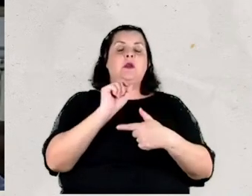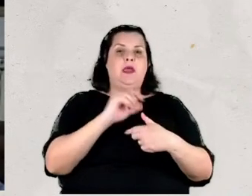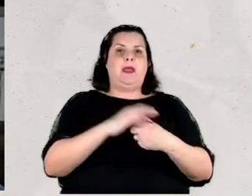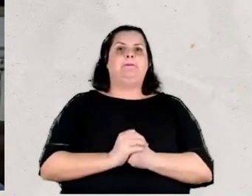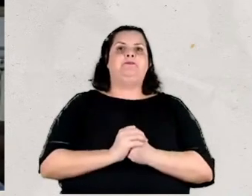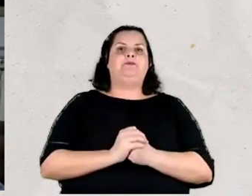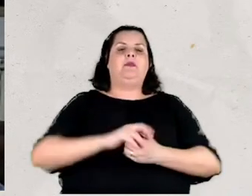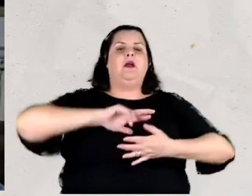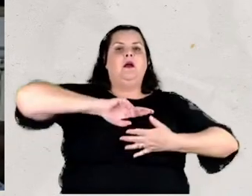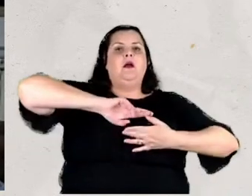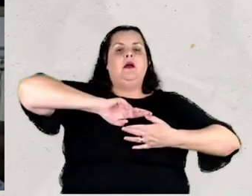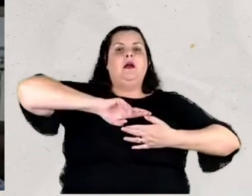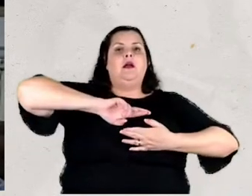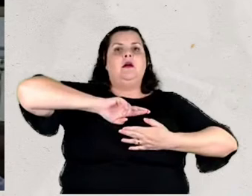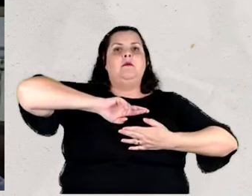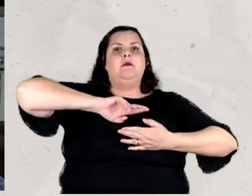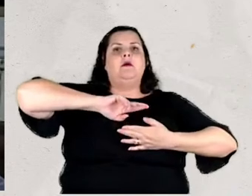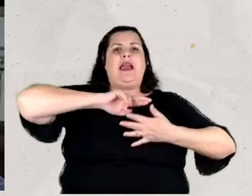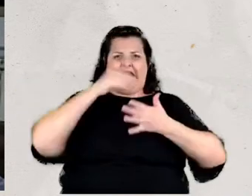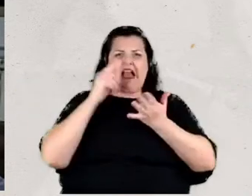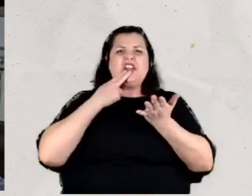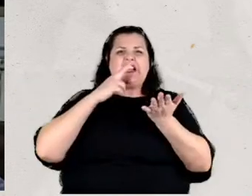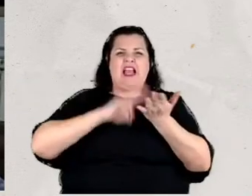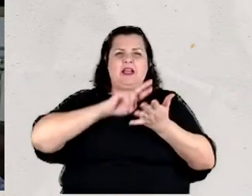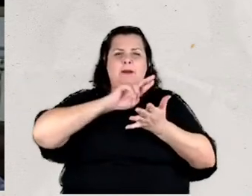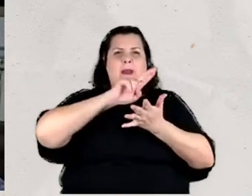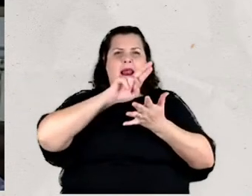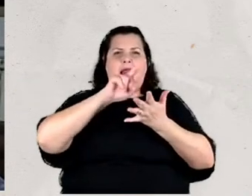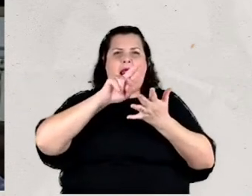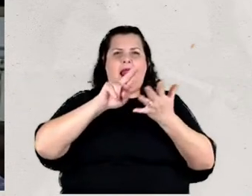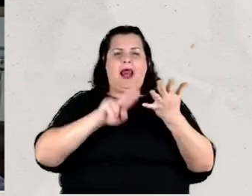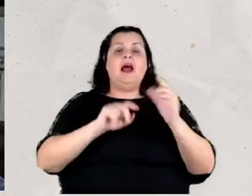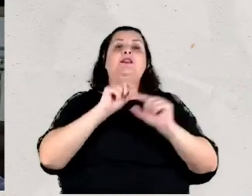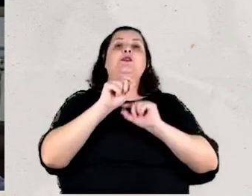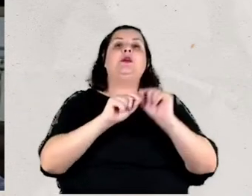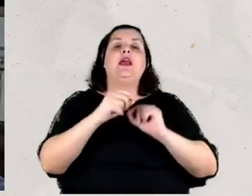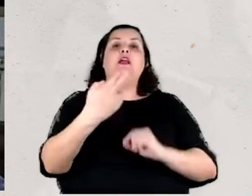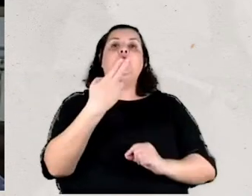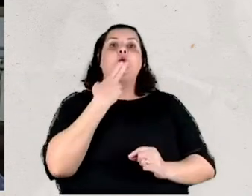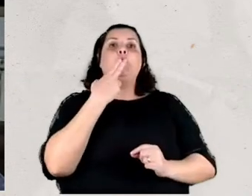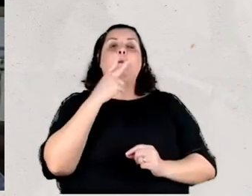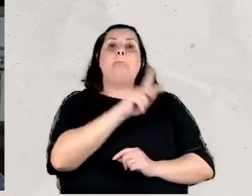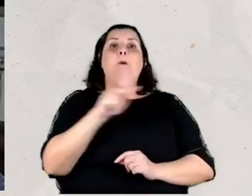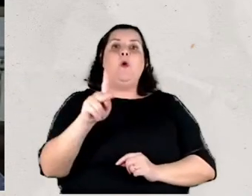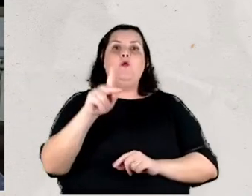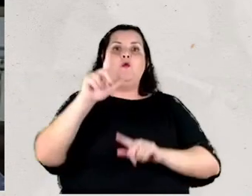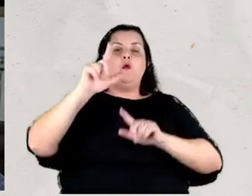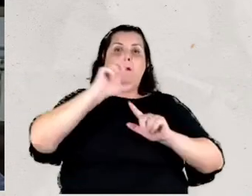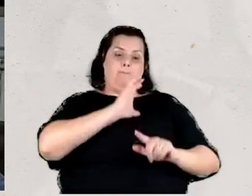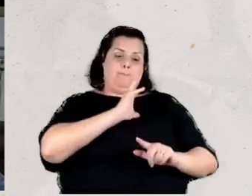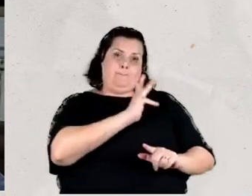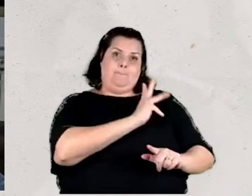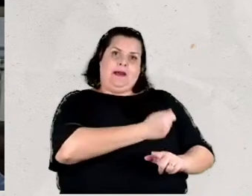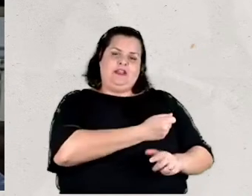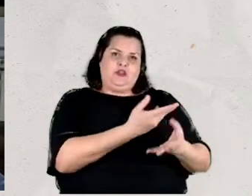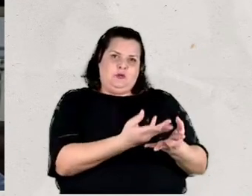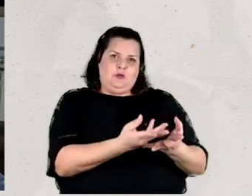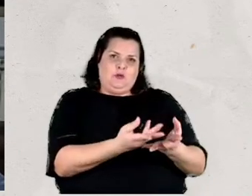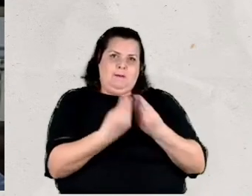diferentes cartas enviadas pelo público palestino ou muçulmano, né? Eu queria